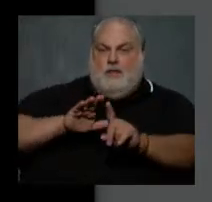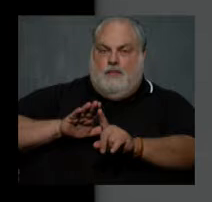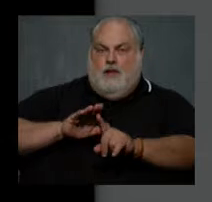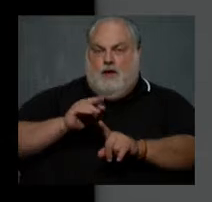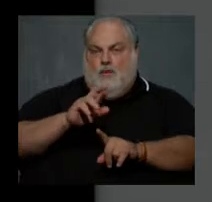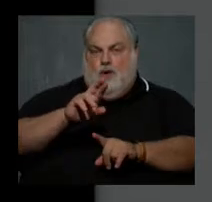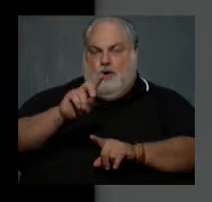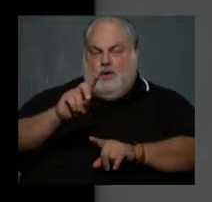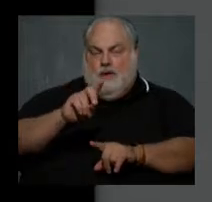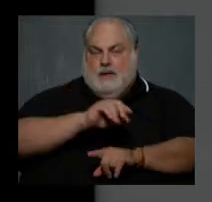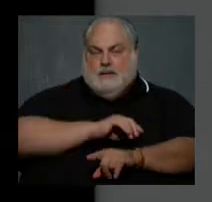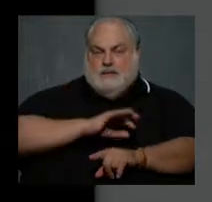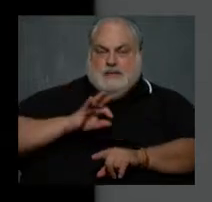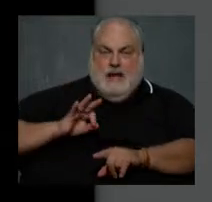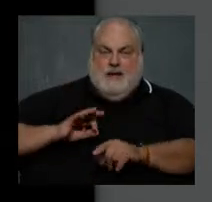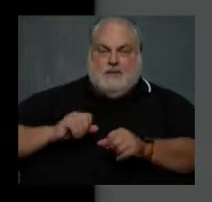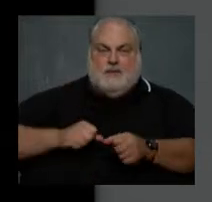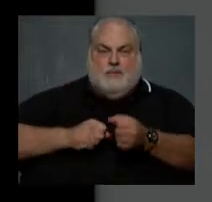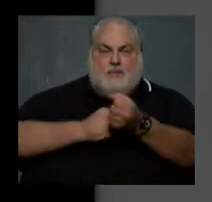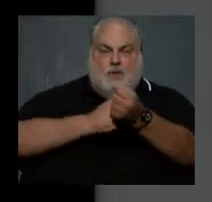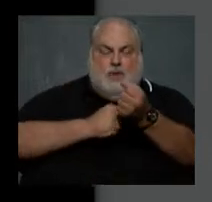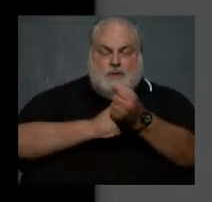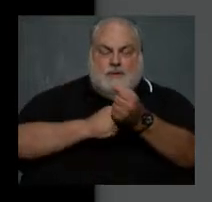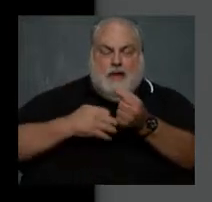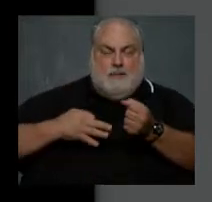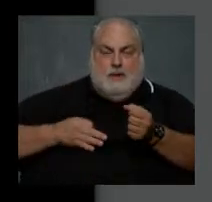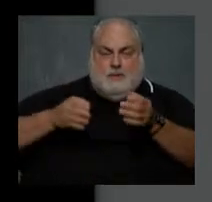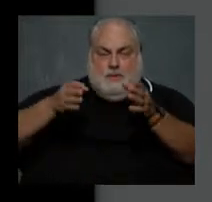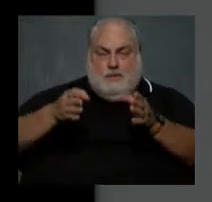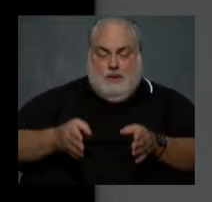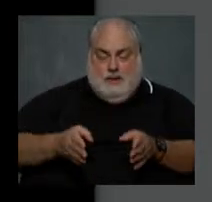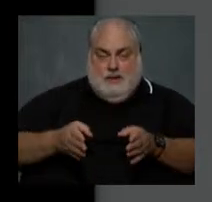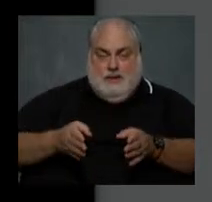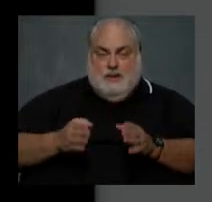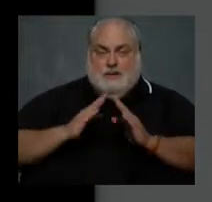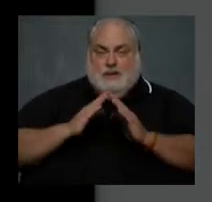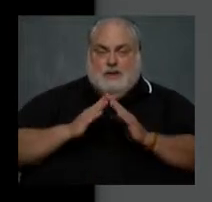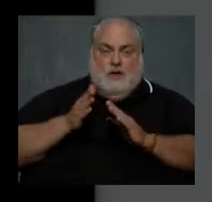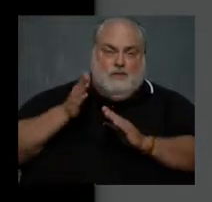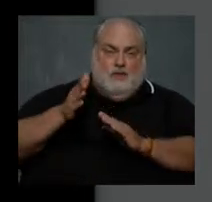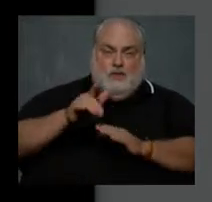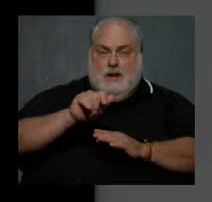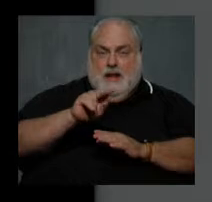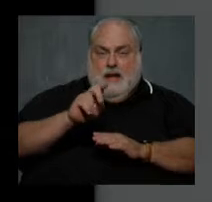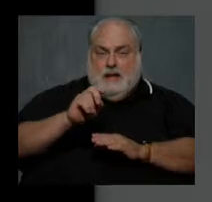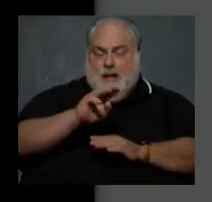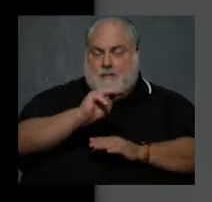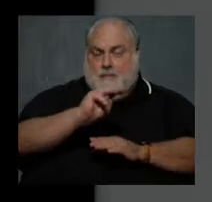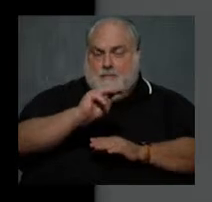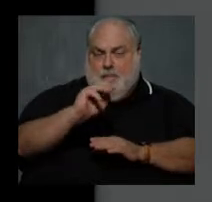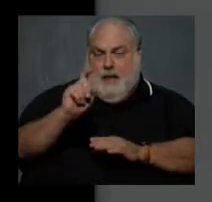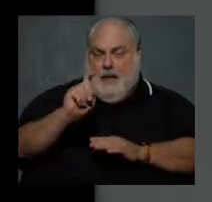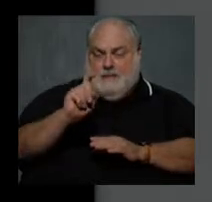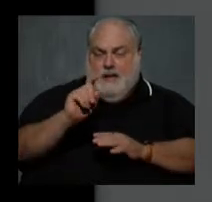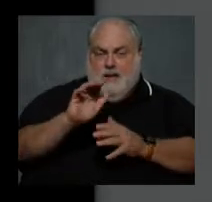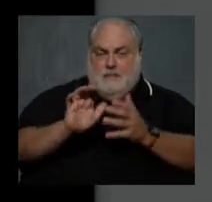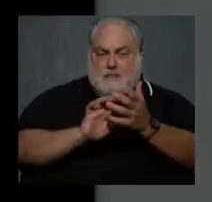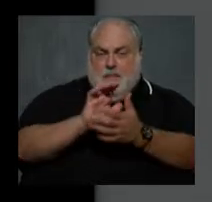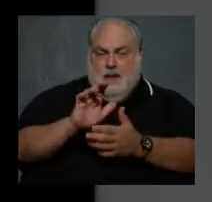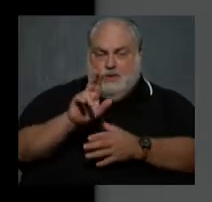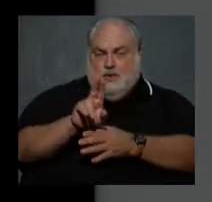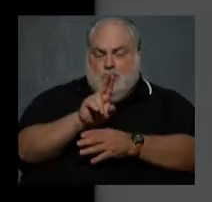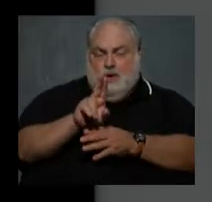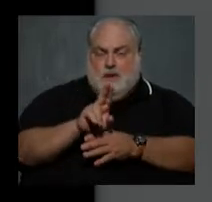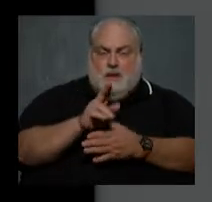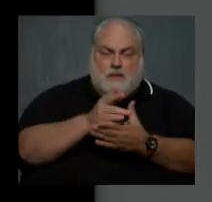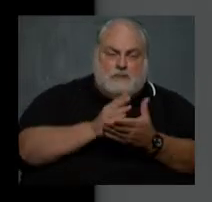roads. Staff is supportive of the applicant's request. The site is indicated on the city's future land use plan as MX, mixed use, which allows for a mixture